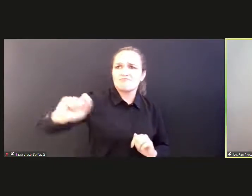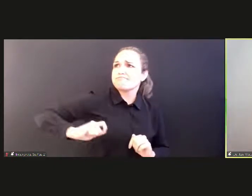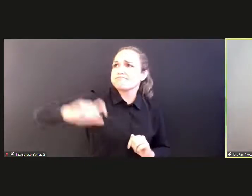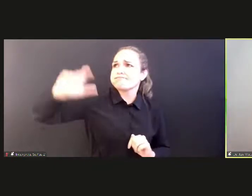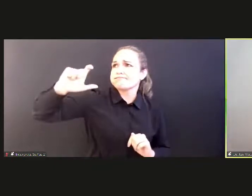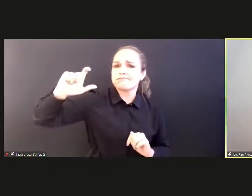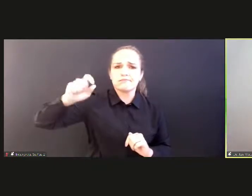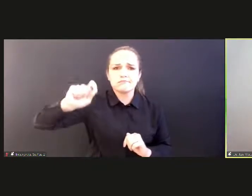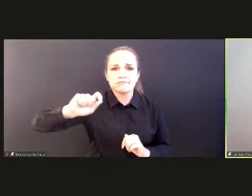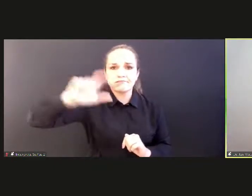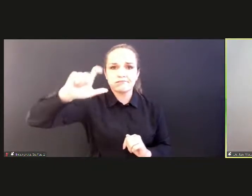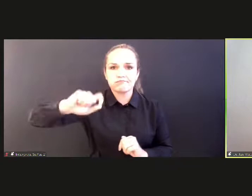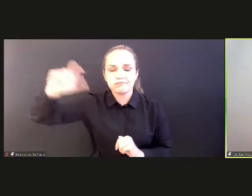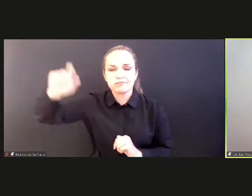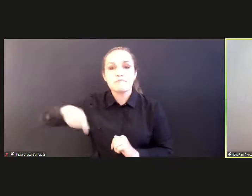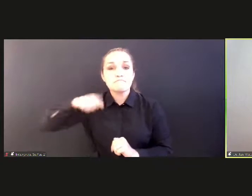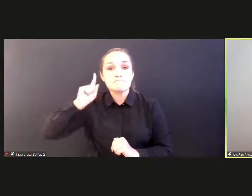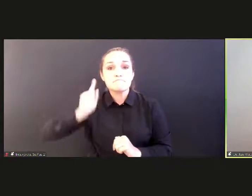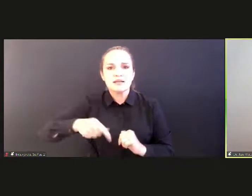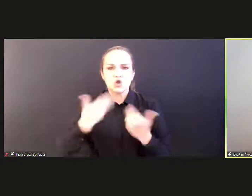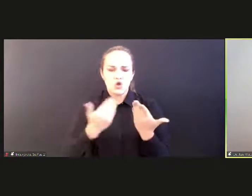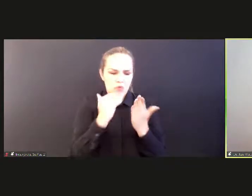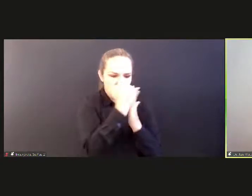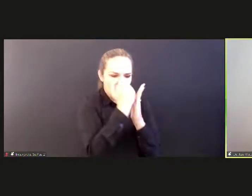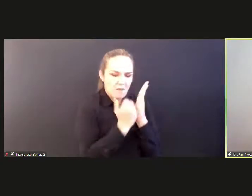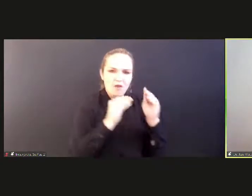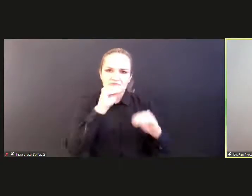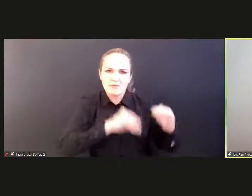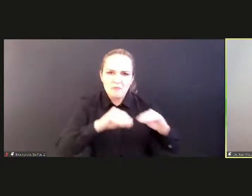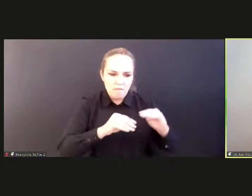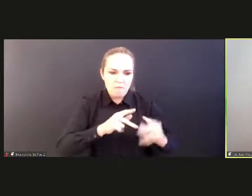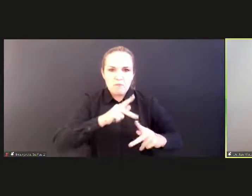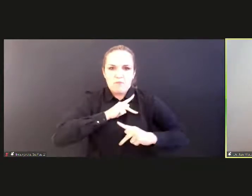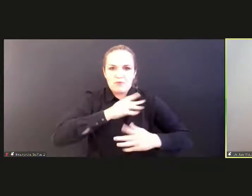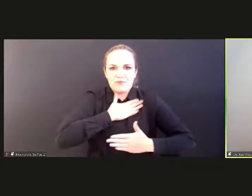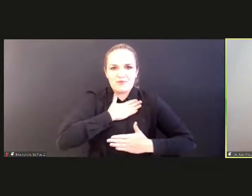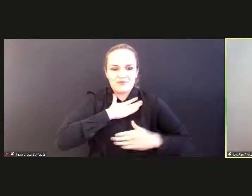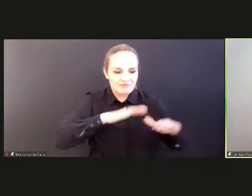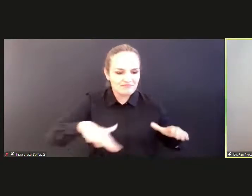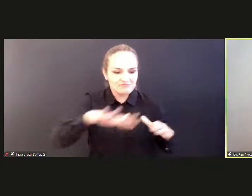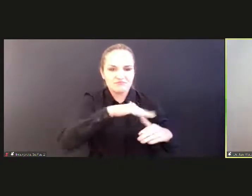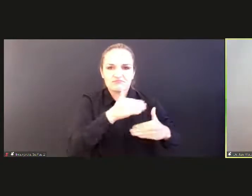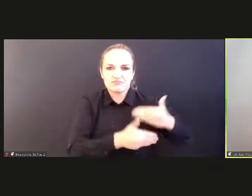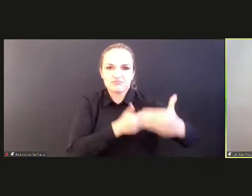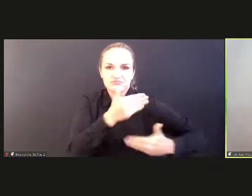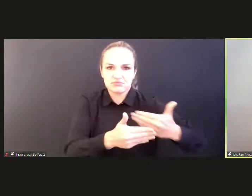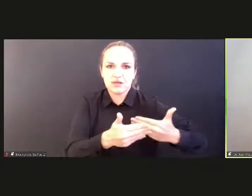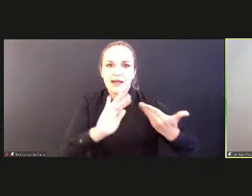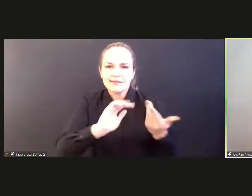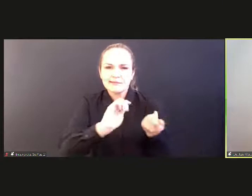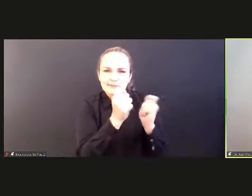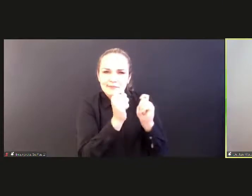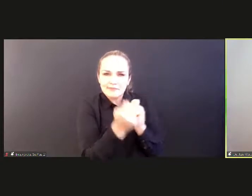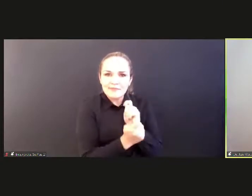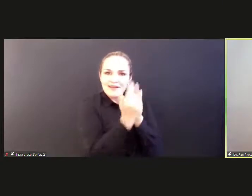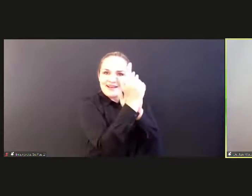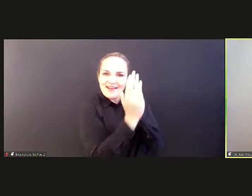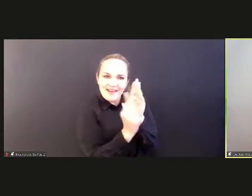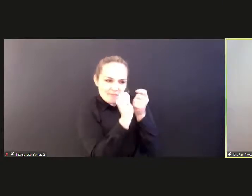proper harmonized legislative and regulatory frameworks to protect our users, but also enhance